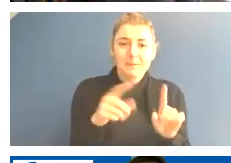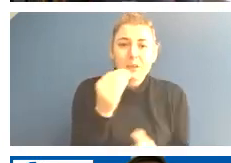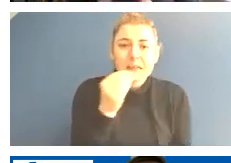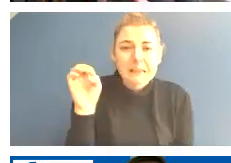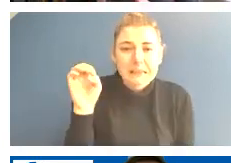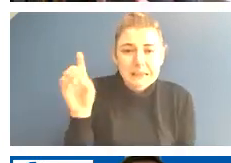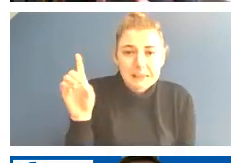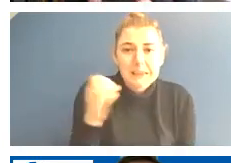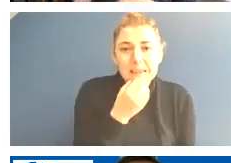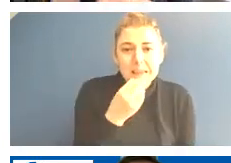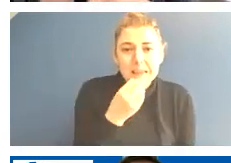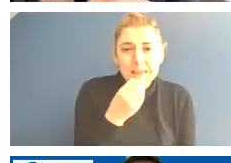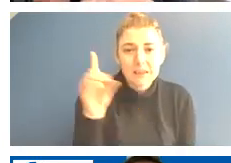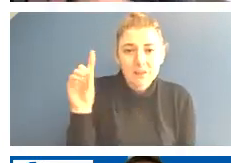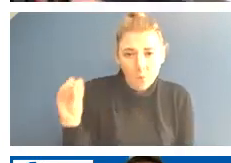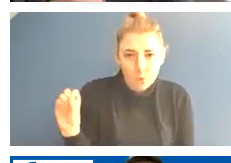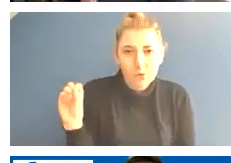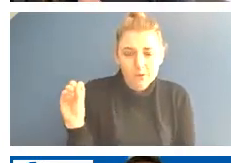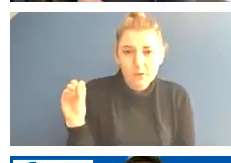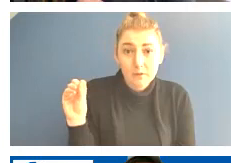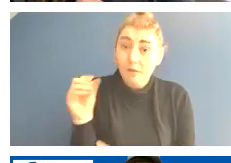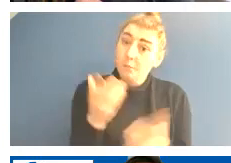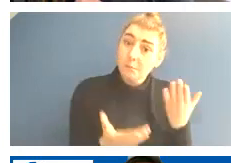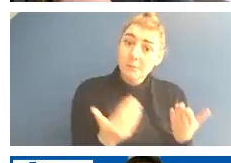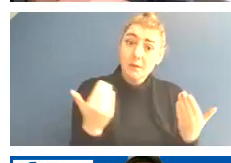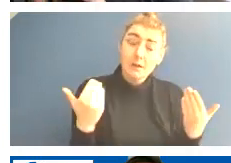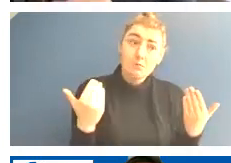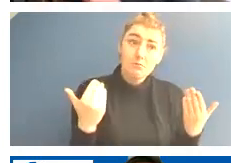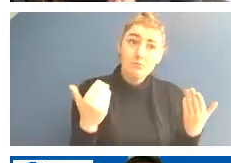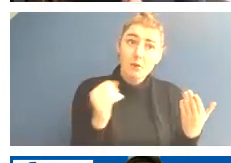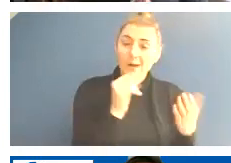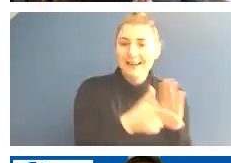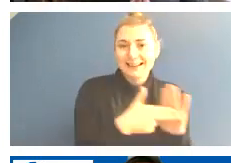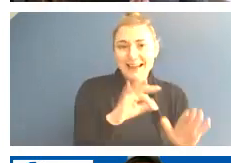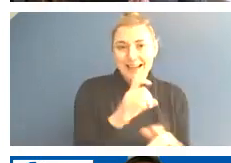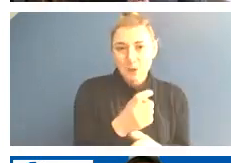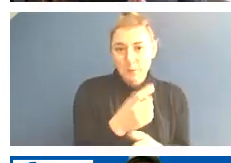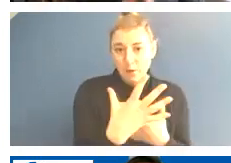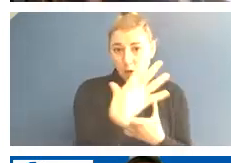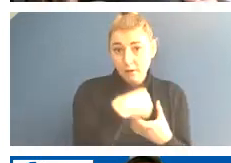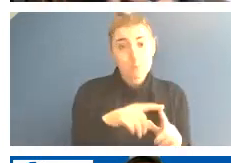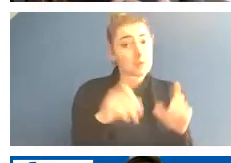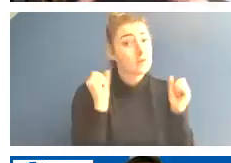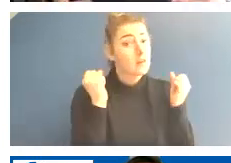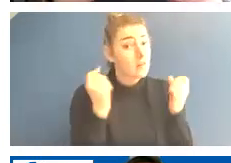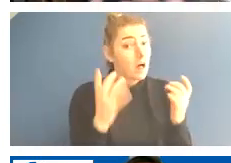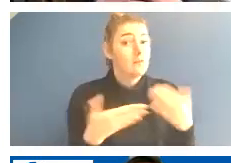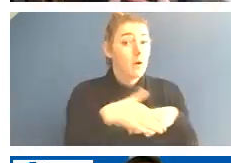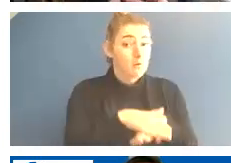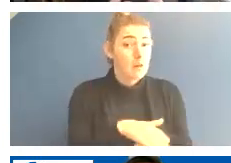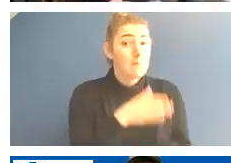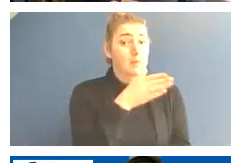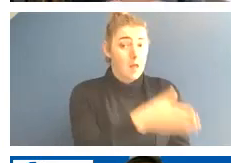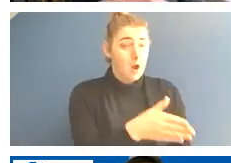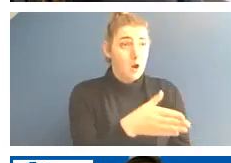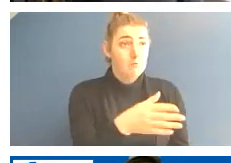disorders, and how while they may not be diagnosed autistic, there is a lot of overlap and a lot